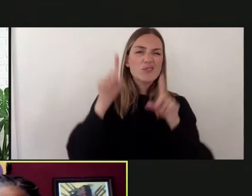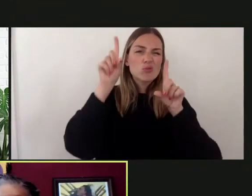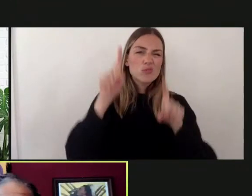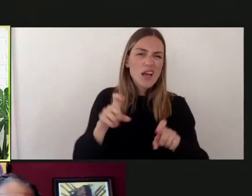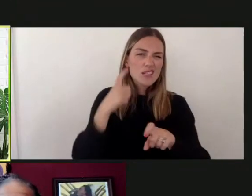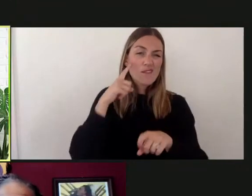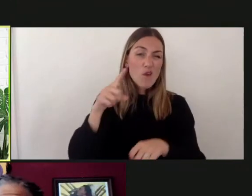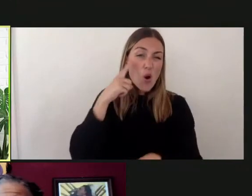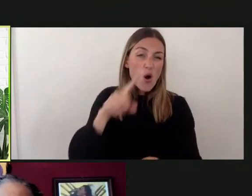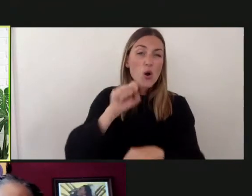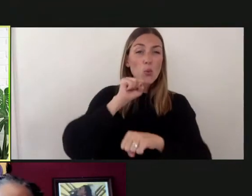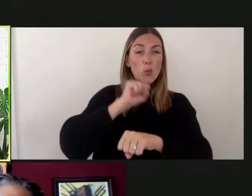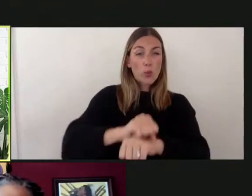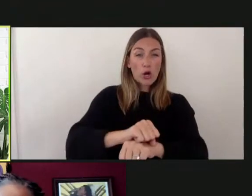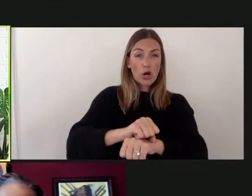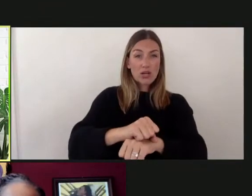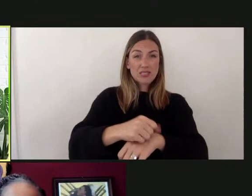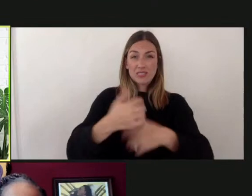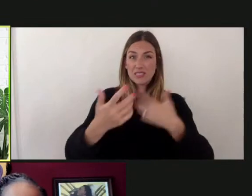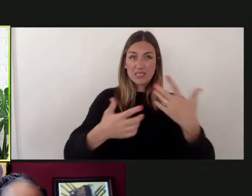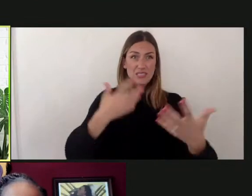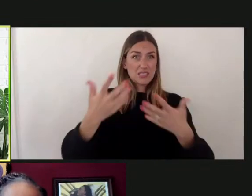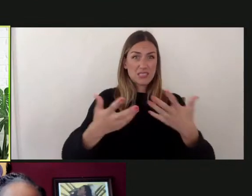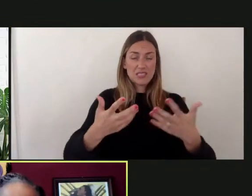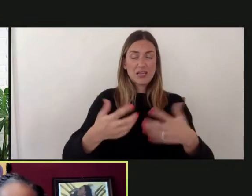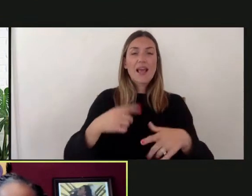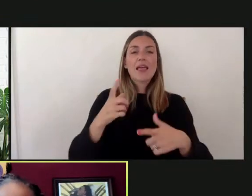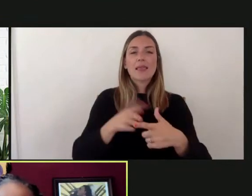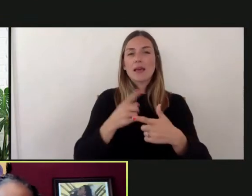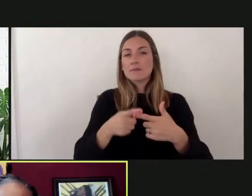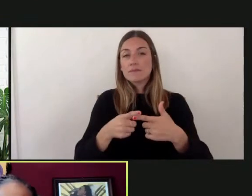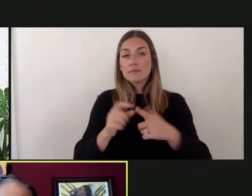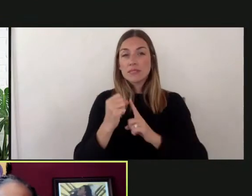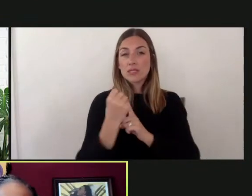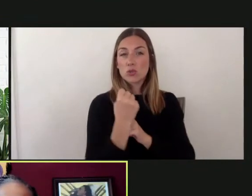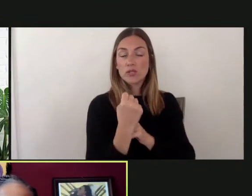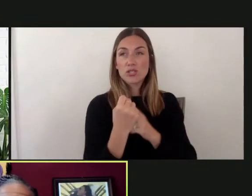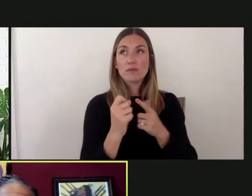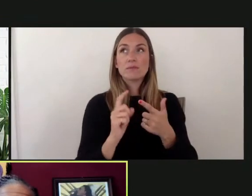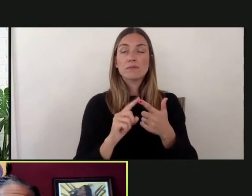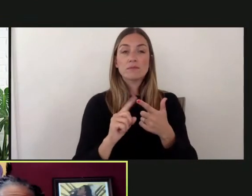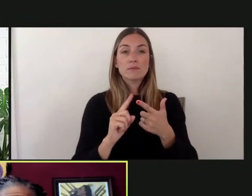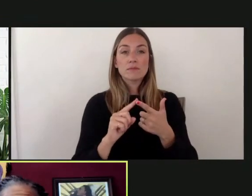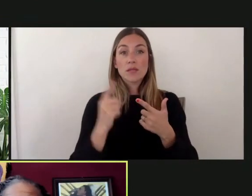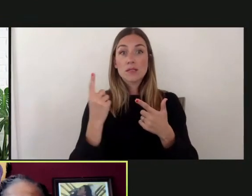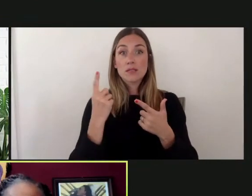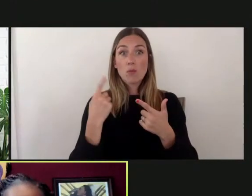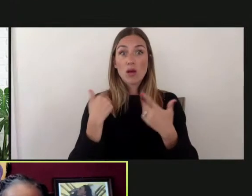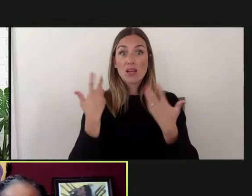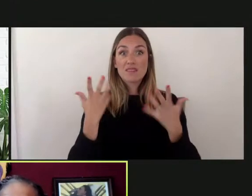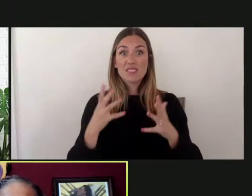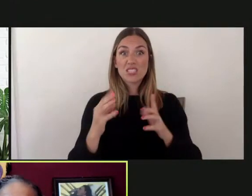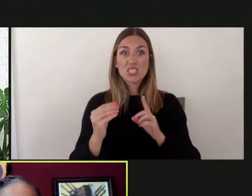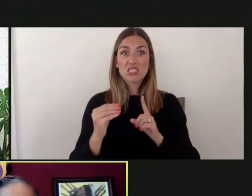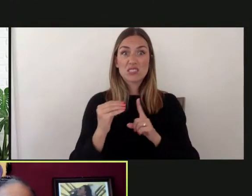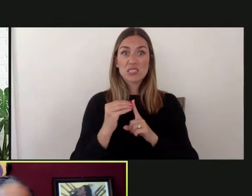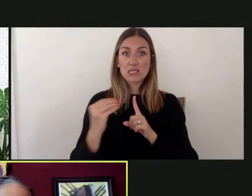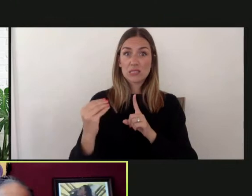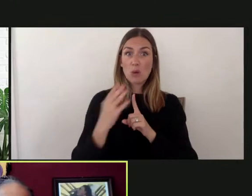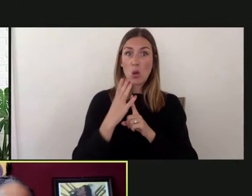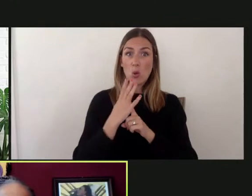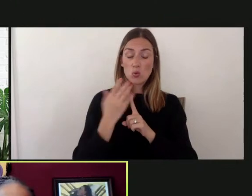work. What is that? And then there is the situation where someone has been exposed to